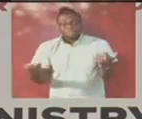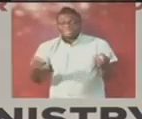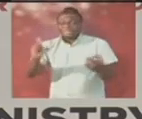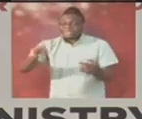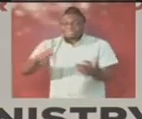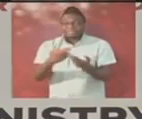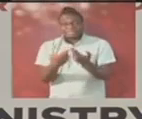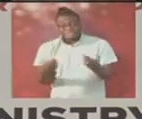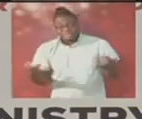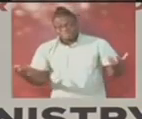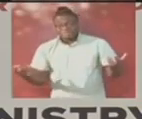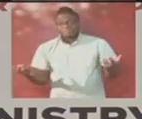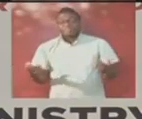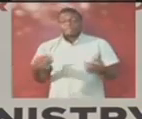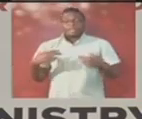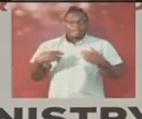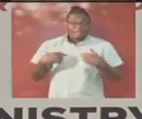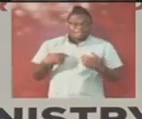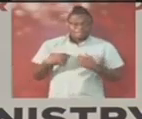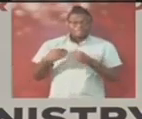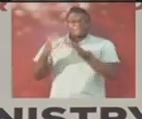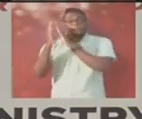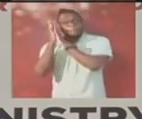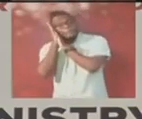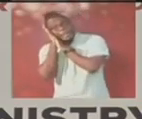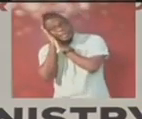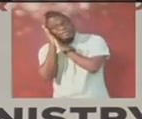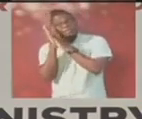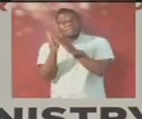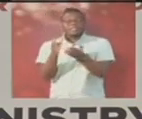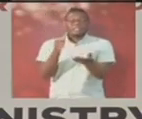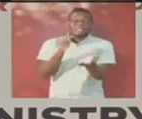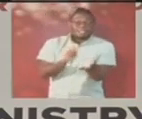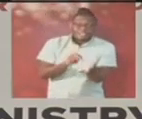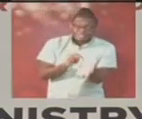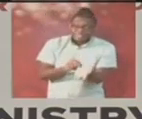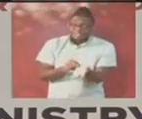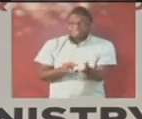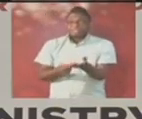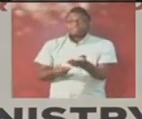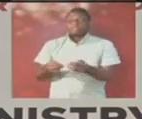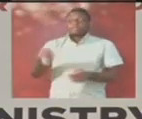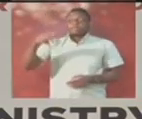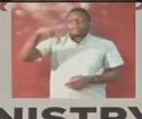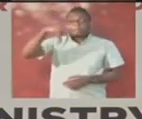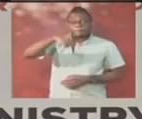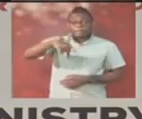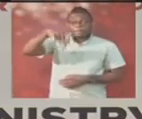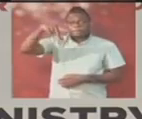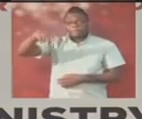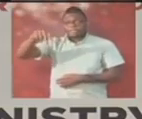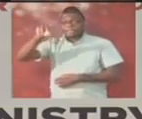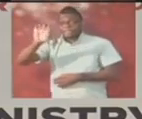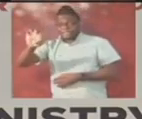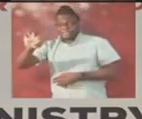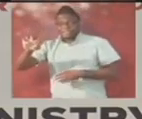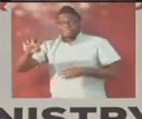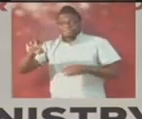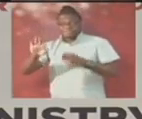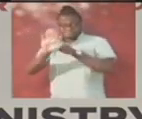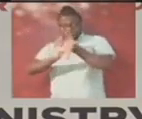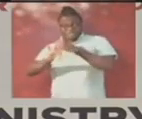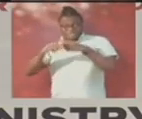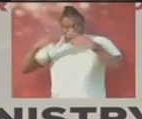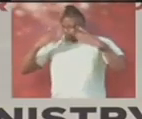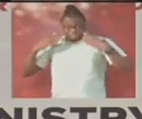a bed. That is nursing staff, personal protective equipment, and medical personnel. Again, I would